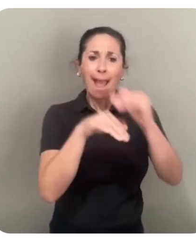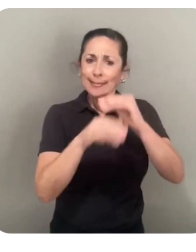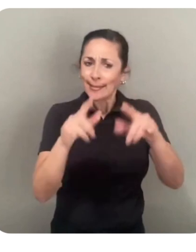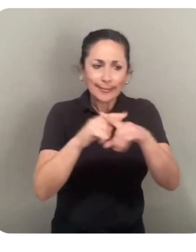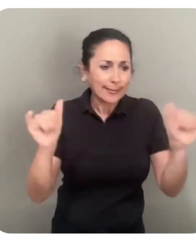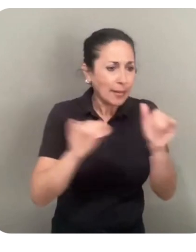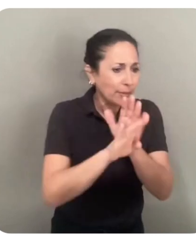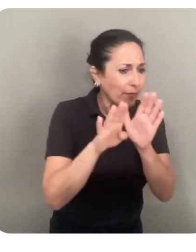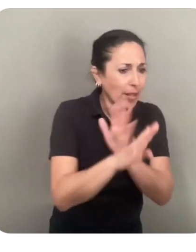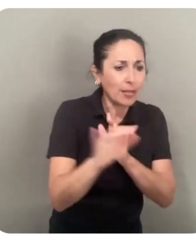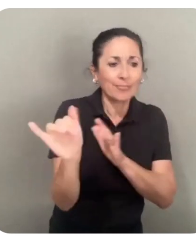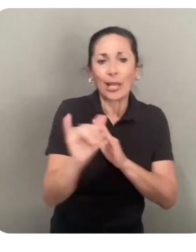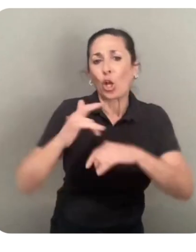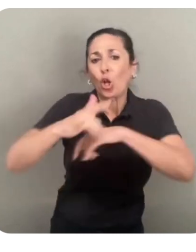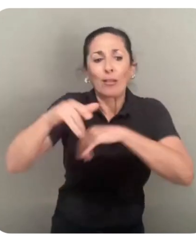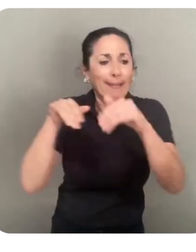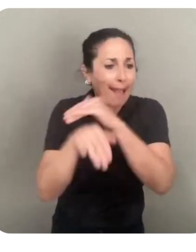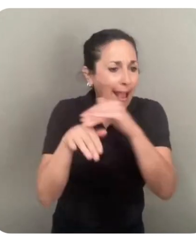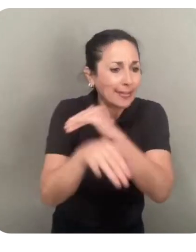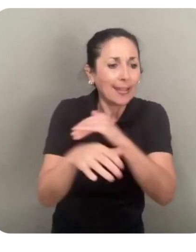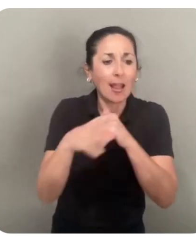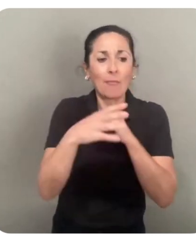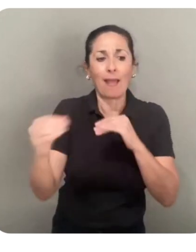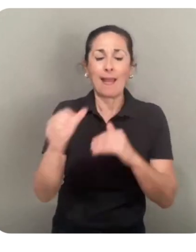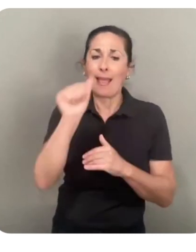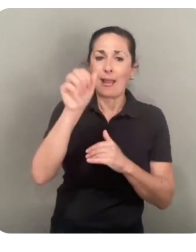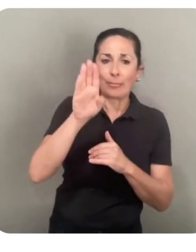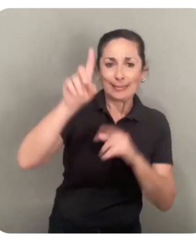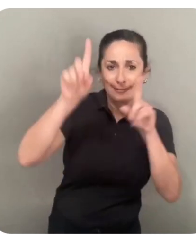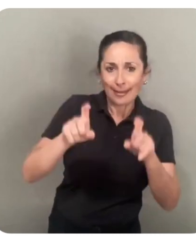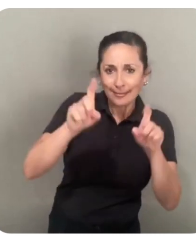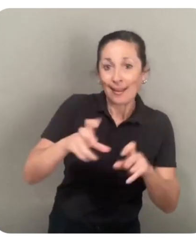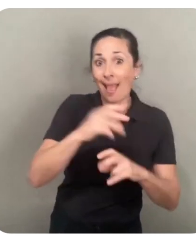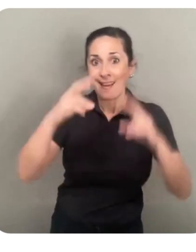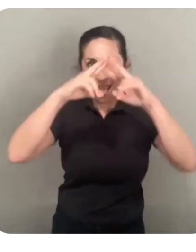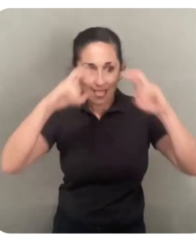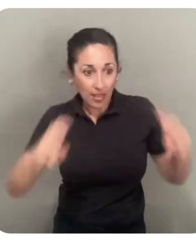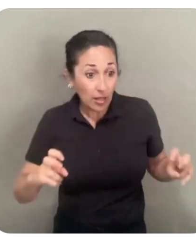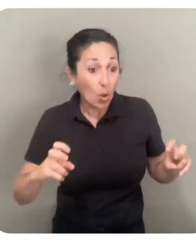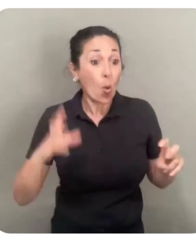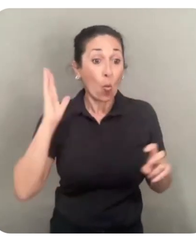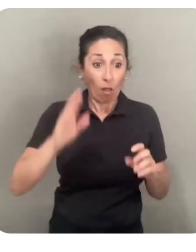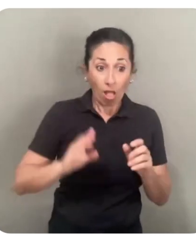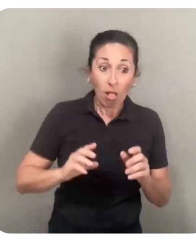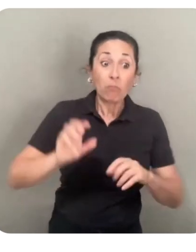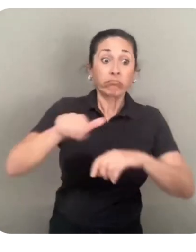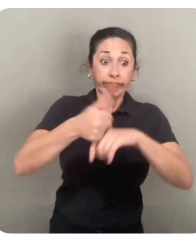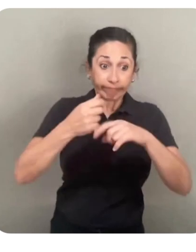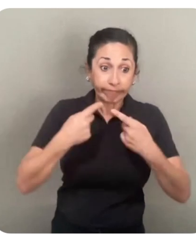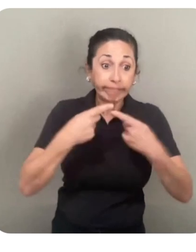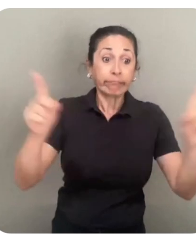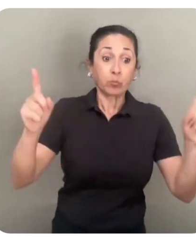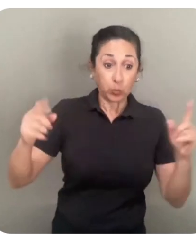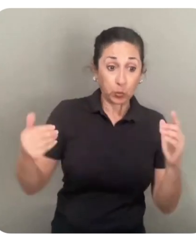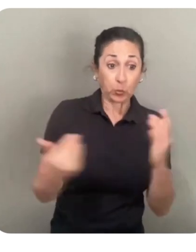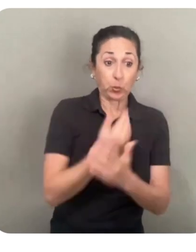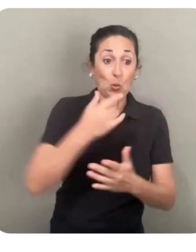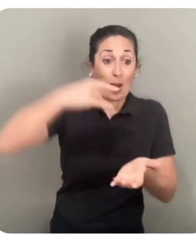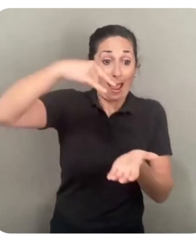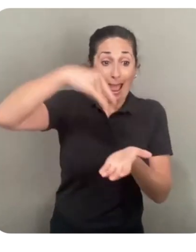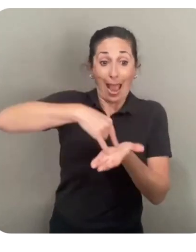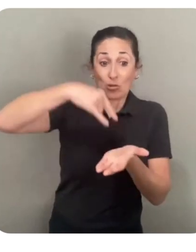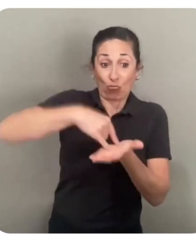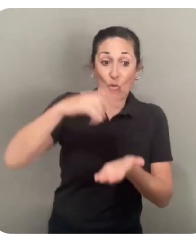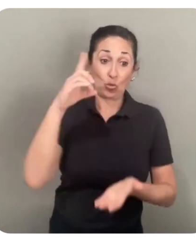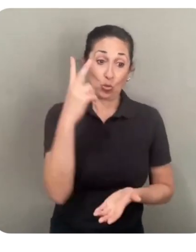and analytics, and we'll be launching an Android 2D version of our platform SDK later this year, with support for